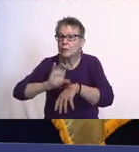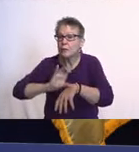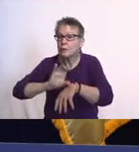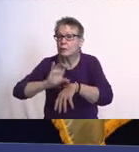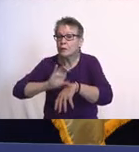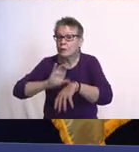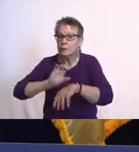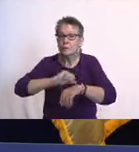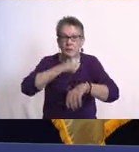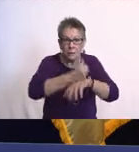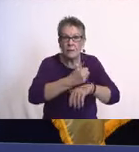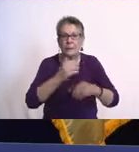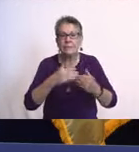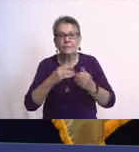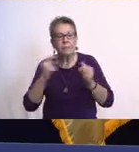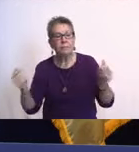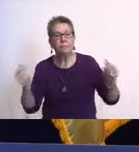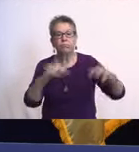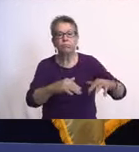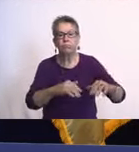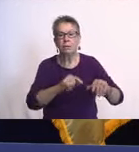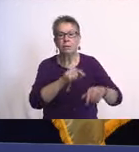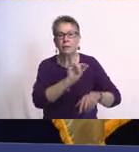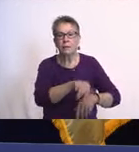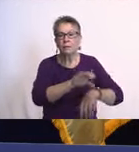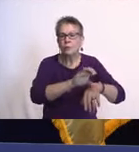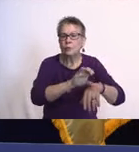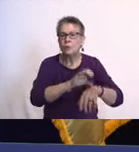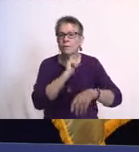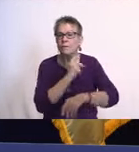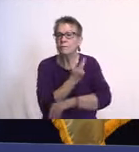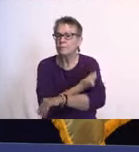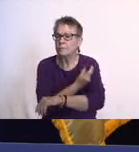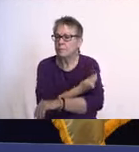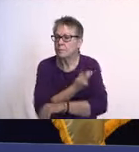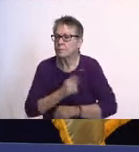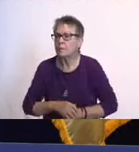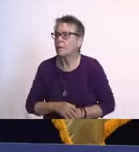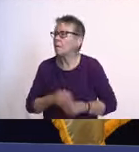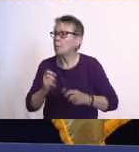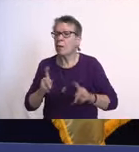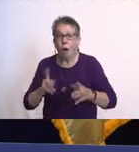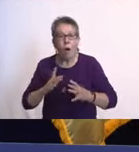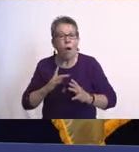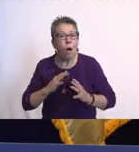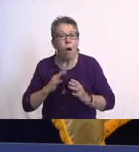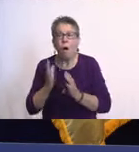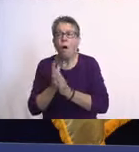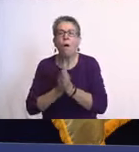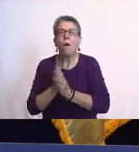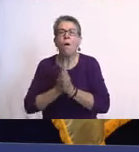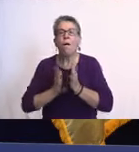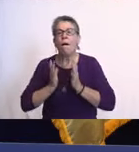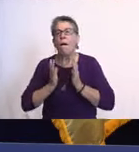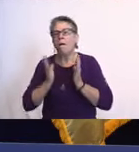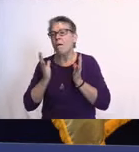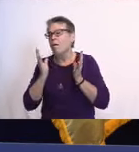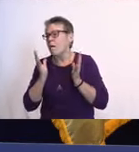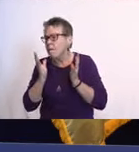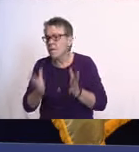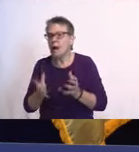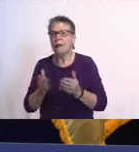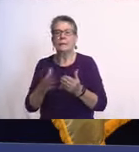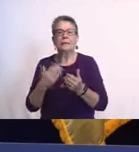Lakewood. There have been dozens of Grateful for the Shot events that have been focused on increasing primary series and